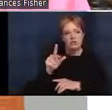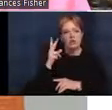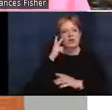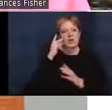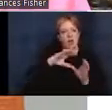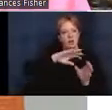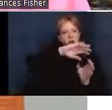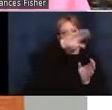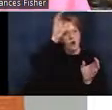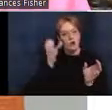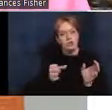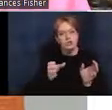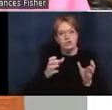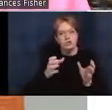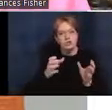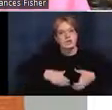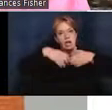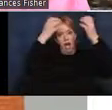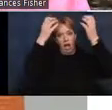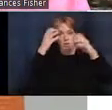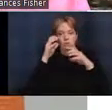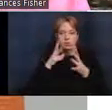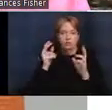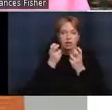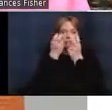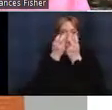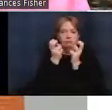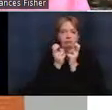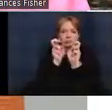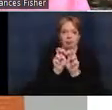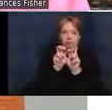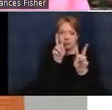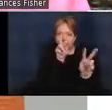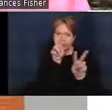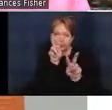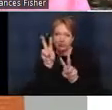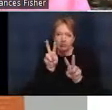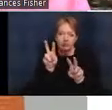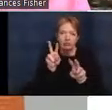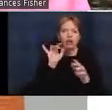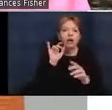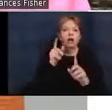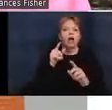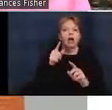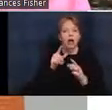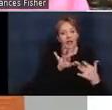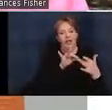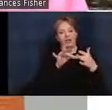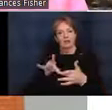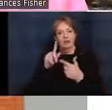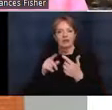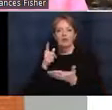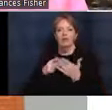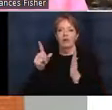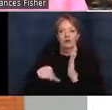of support, particularly those of Romanesque and early Gothic buildings, all leading the way to the monolithic sculptures that we now have in the